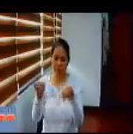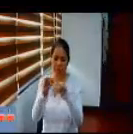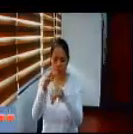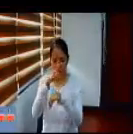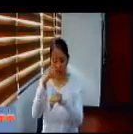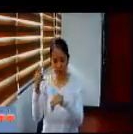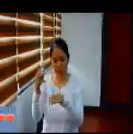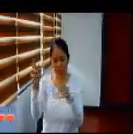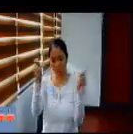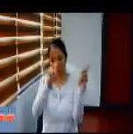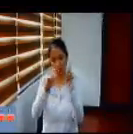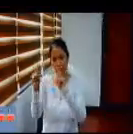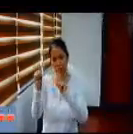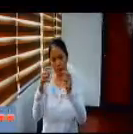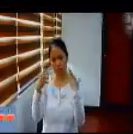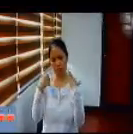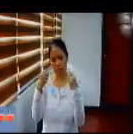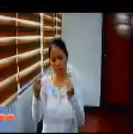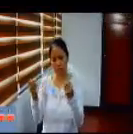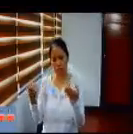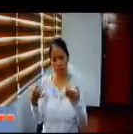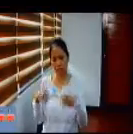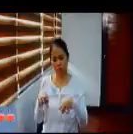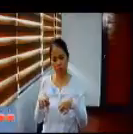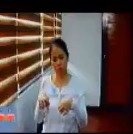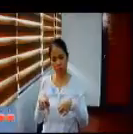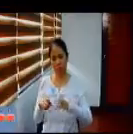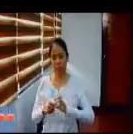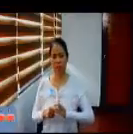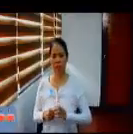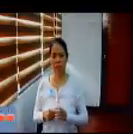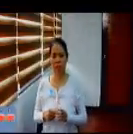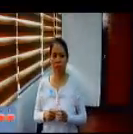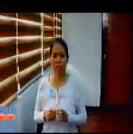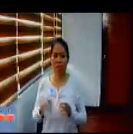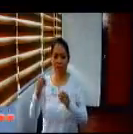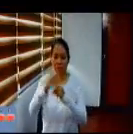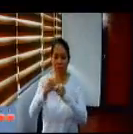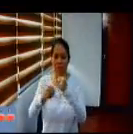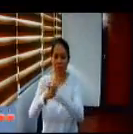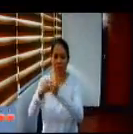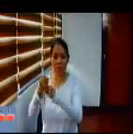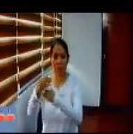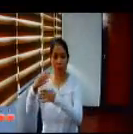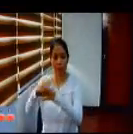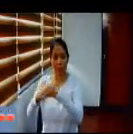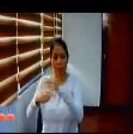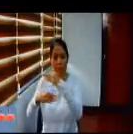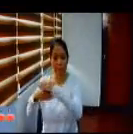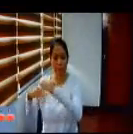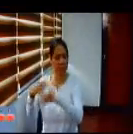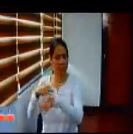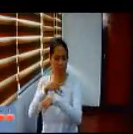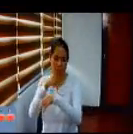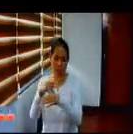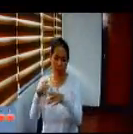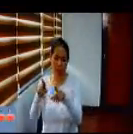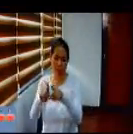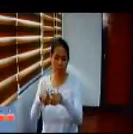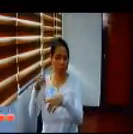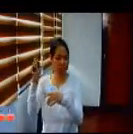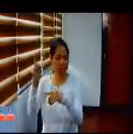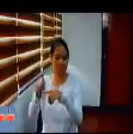events, or and the infrastructure we build are not in accordance, cannot survive